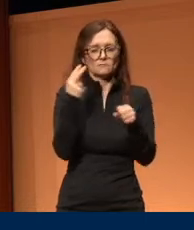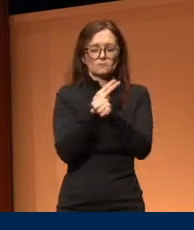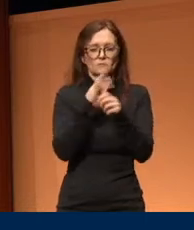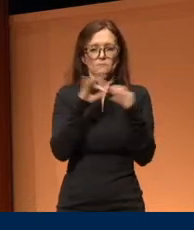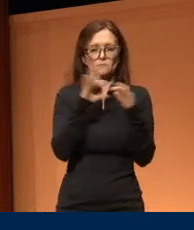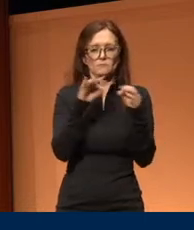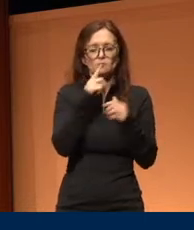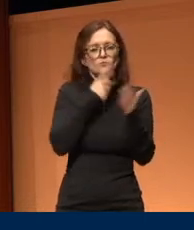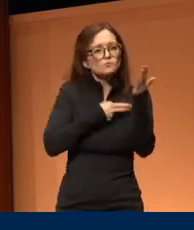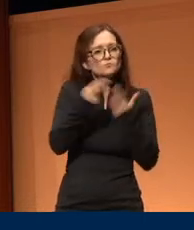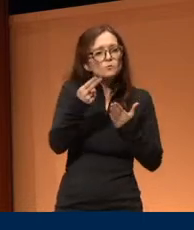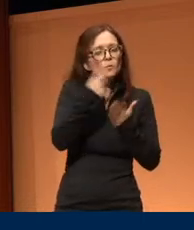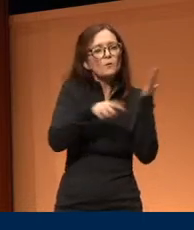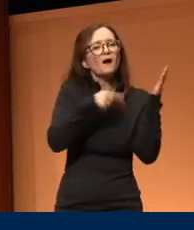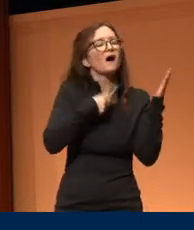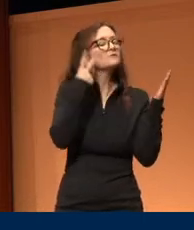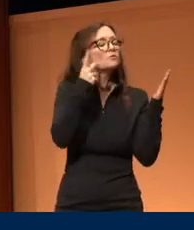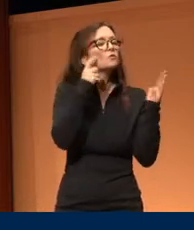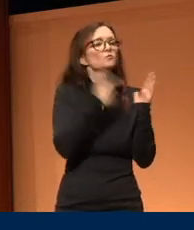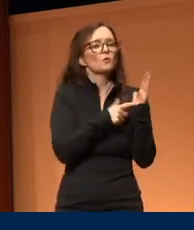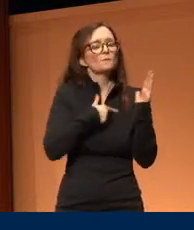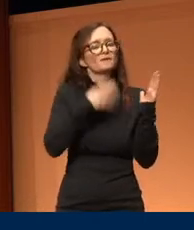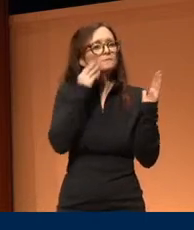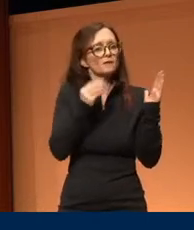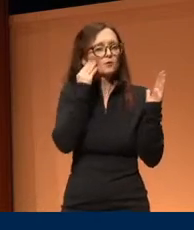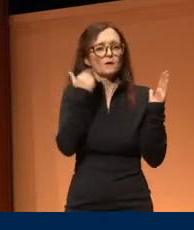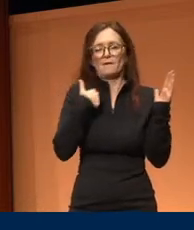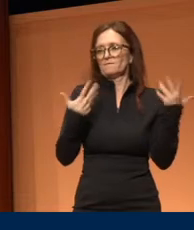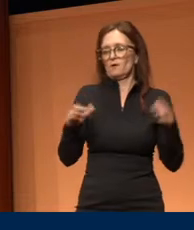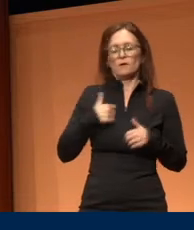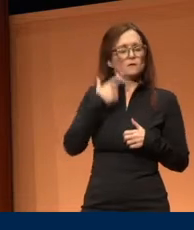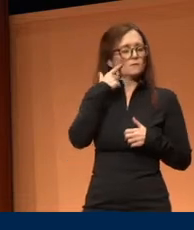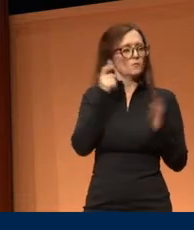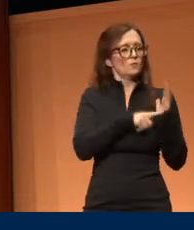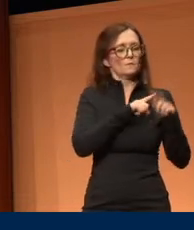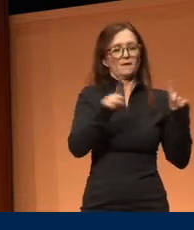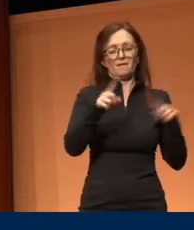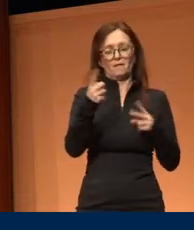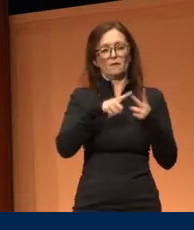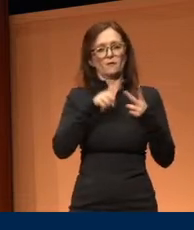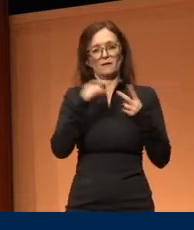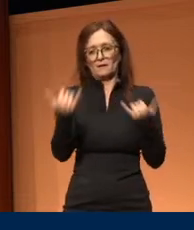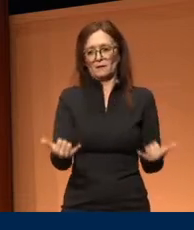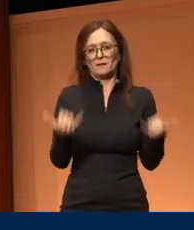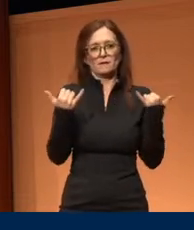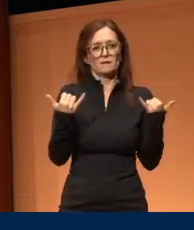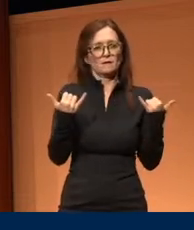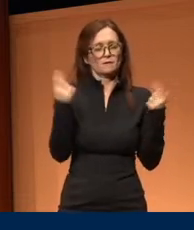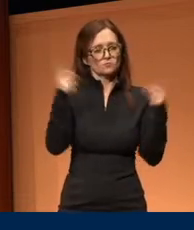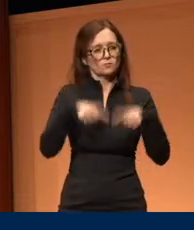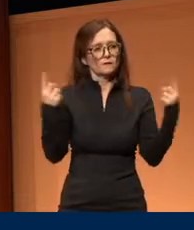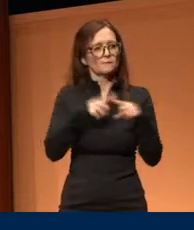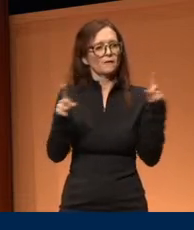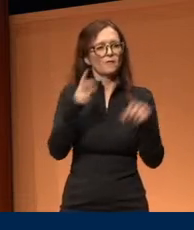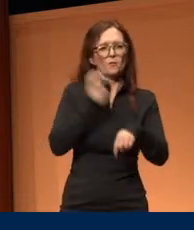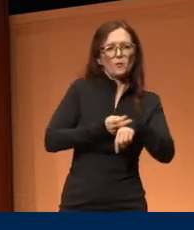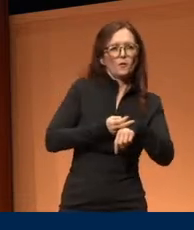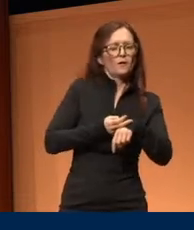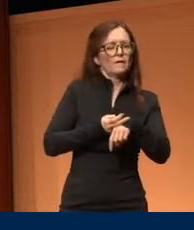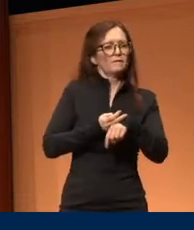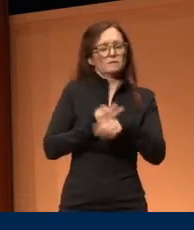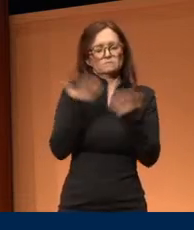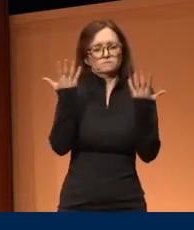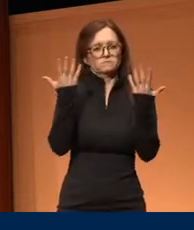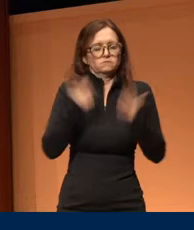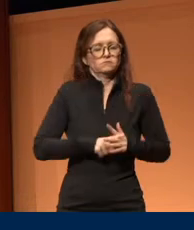trying to be truthful to what I saw and the experience they seem to have. And second, I actually now disagree that it's so hard to generate